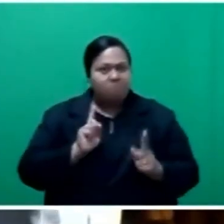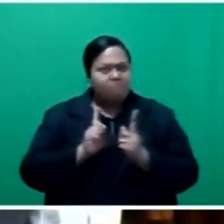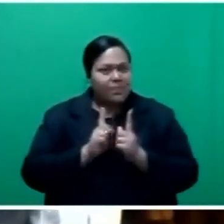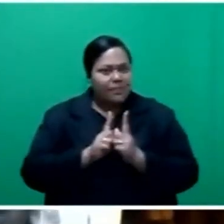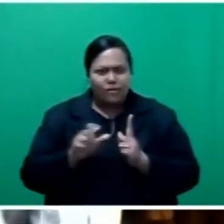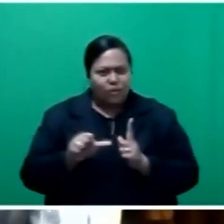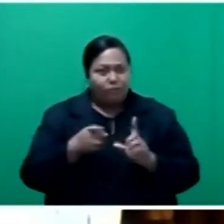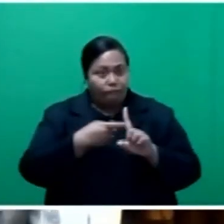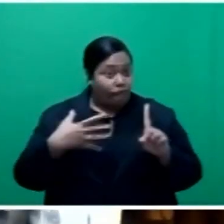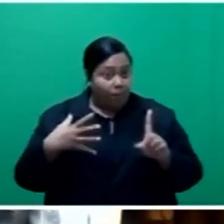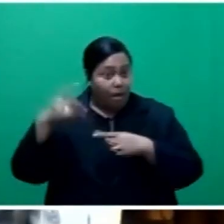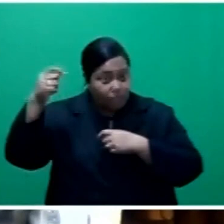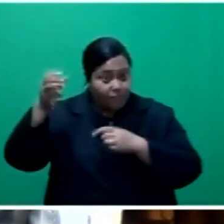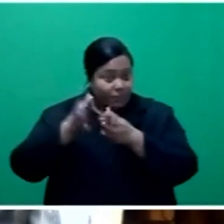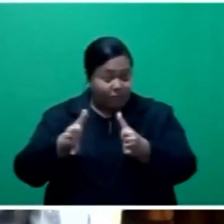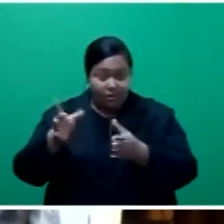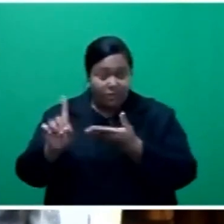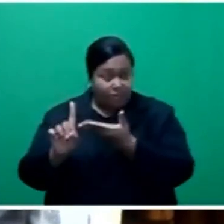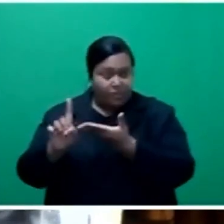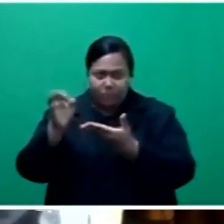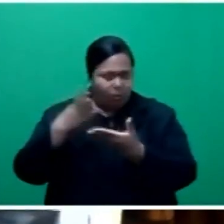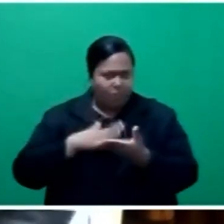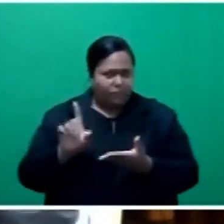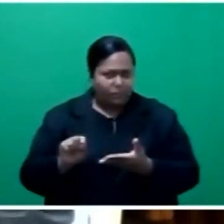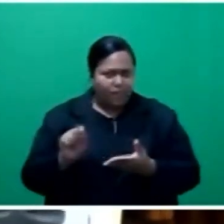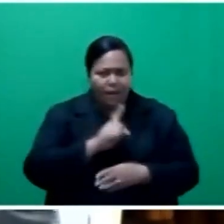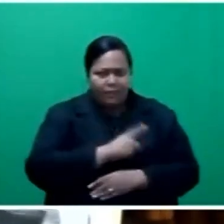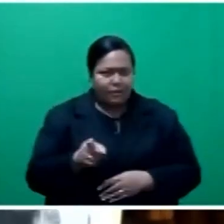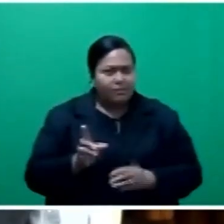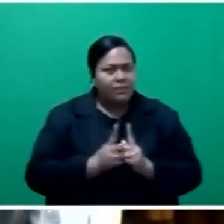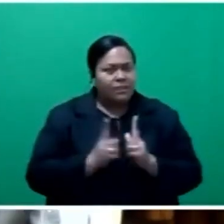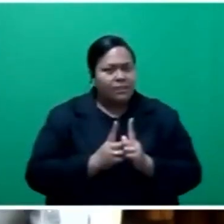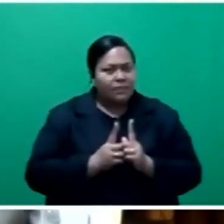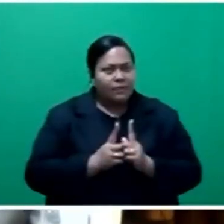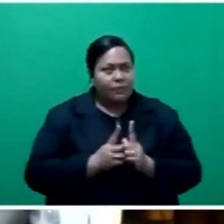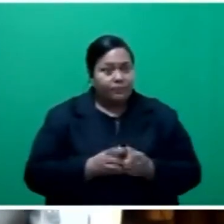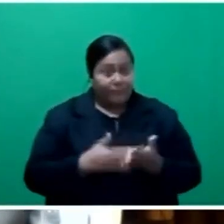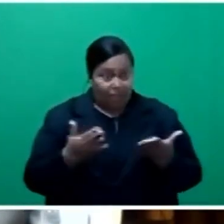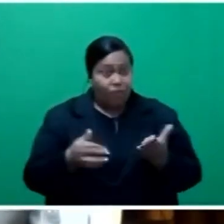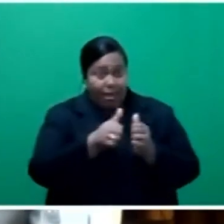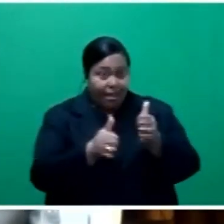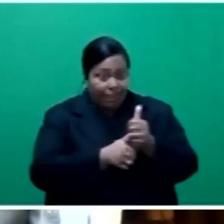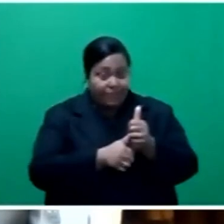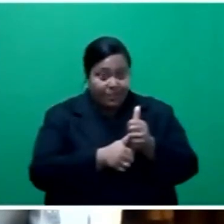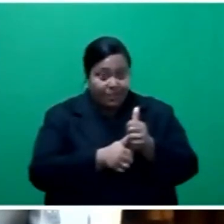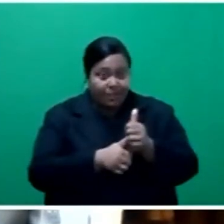former Auditor General, refused to do that. Mr. Speaker, sir, the acting Auditor General at the moment does do